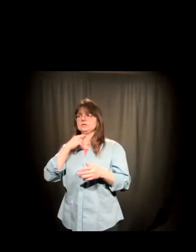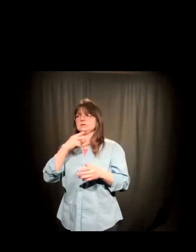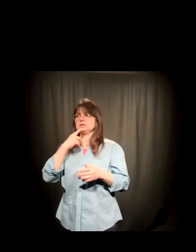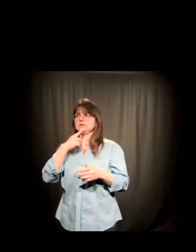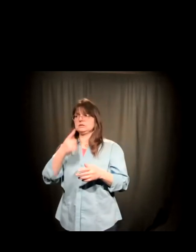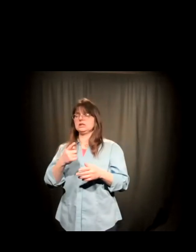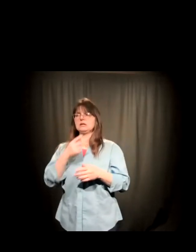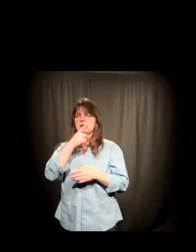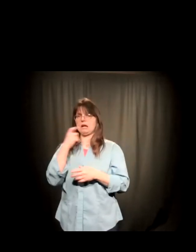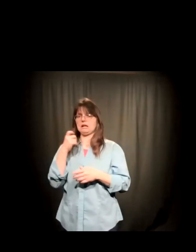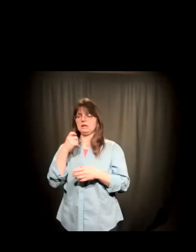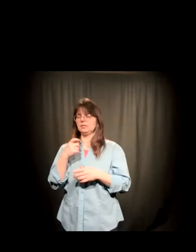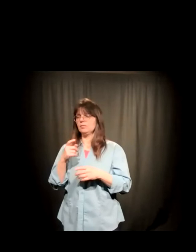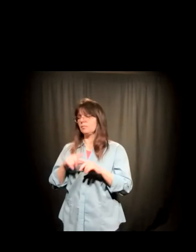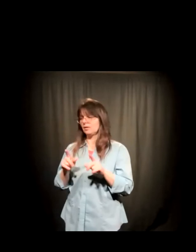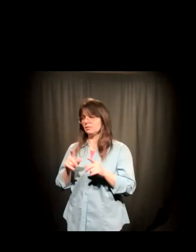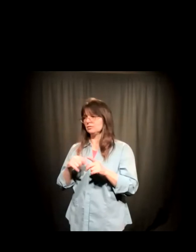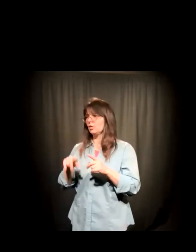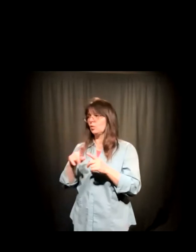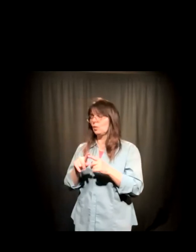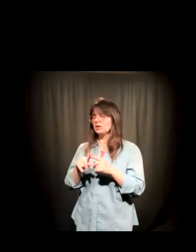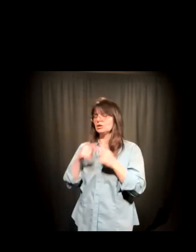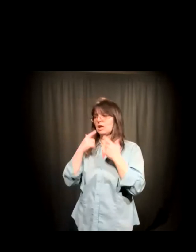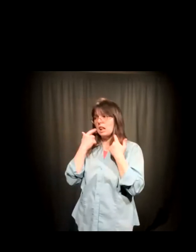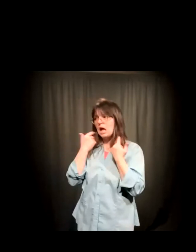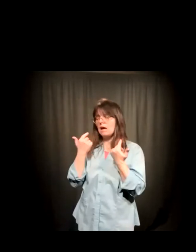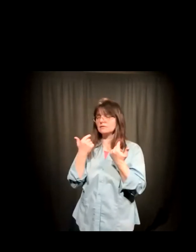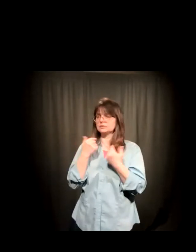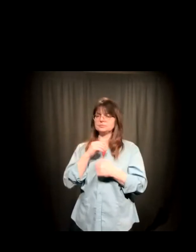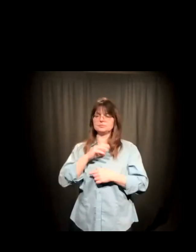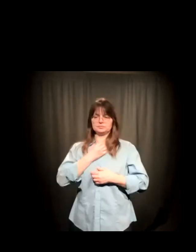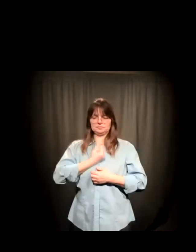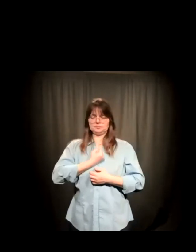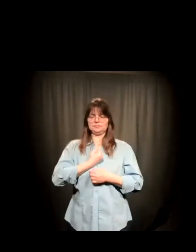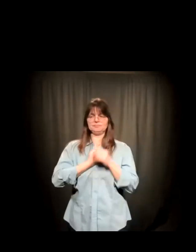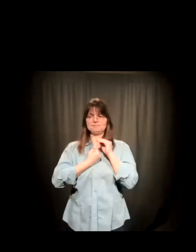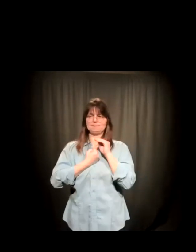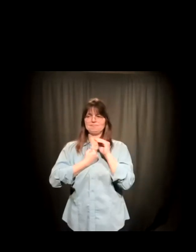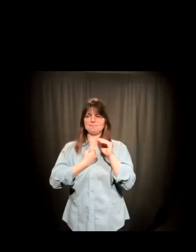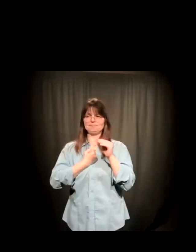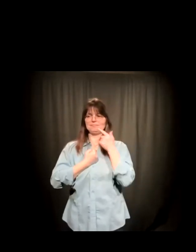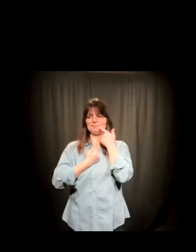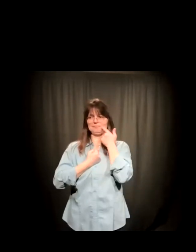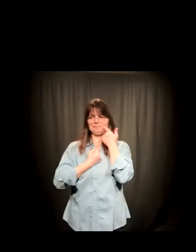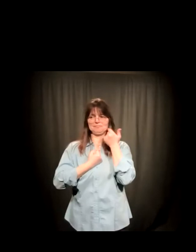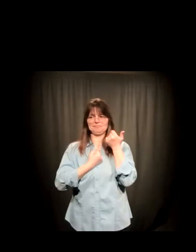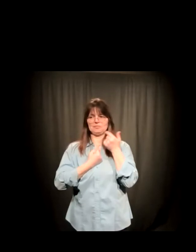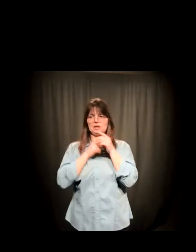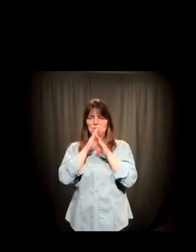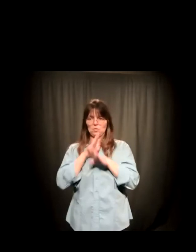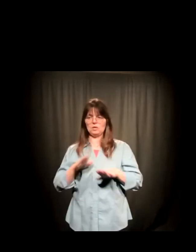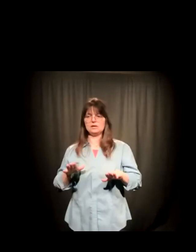When she laughed, she did so silently. This is what the schools taught deaf children, whose laughter was